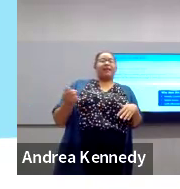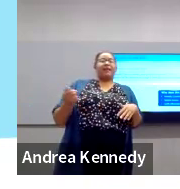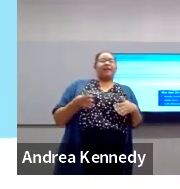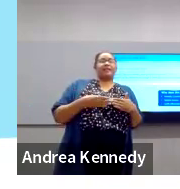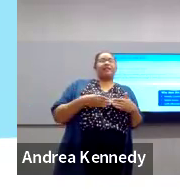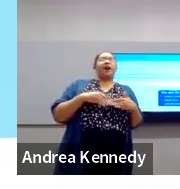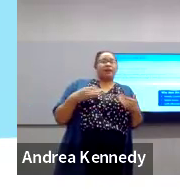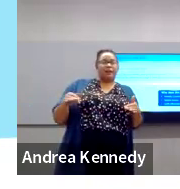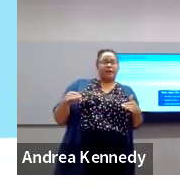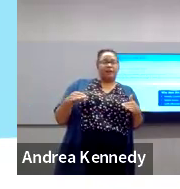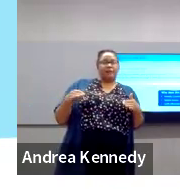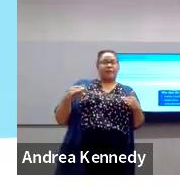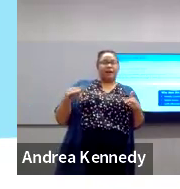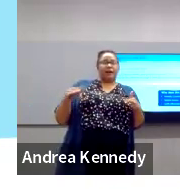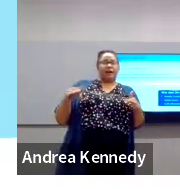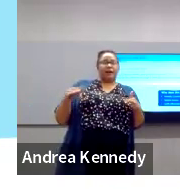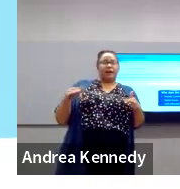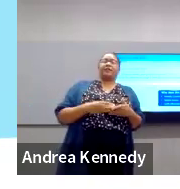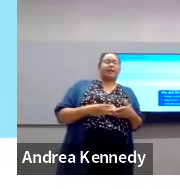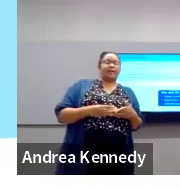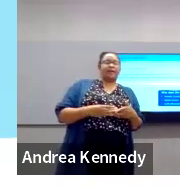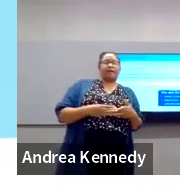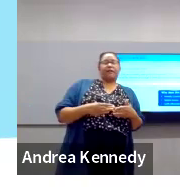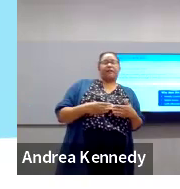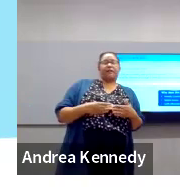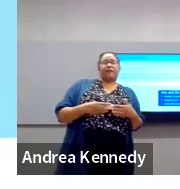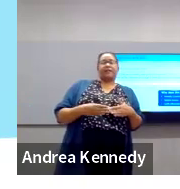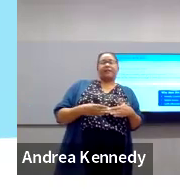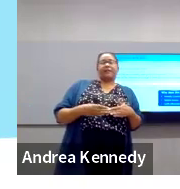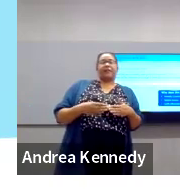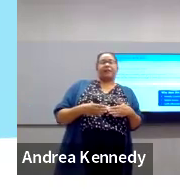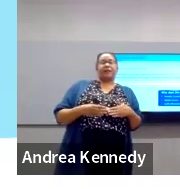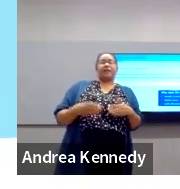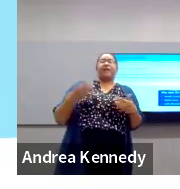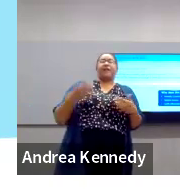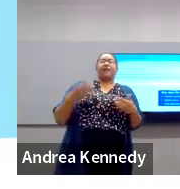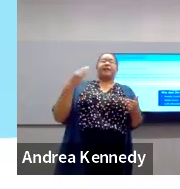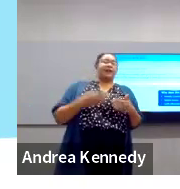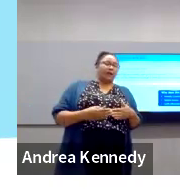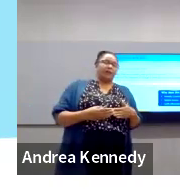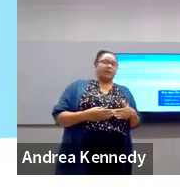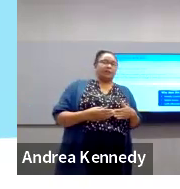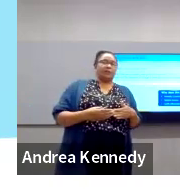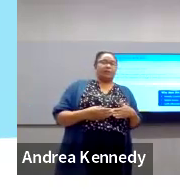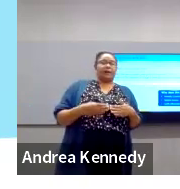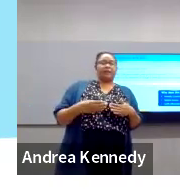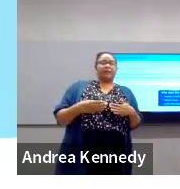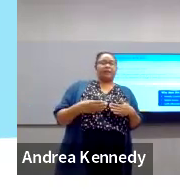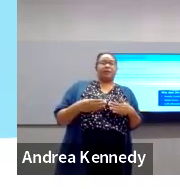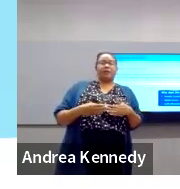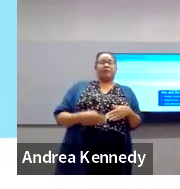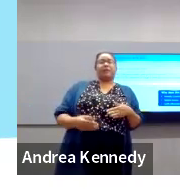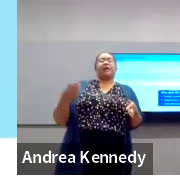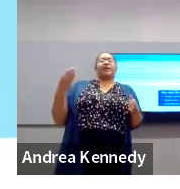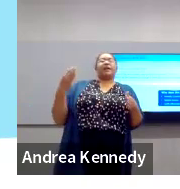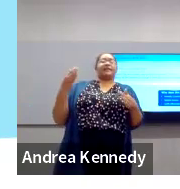So again, this is not going to apply to partially covered CSFRA units. It's not going to apply